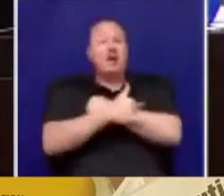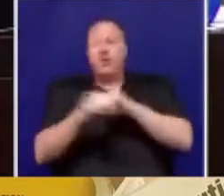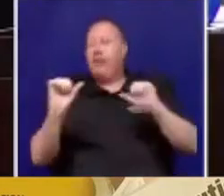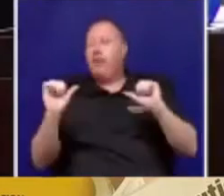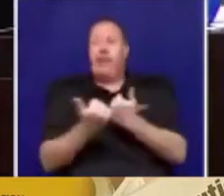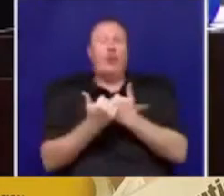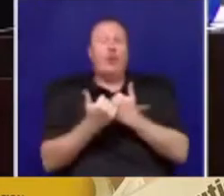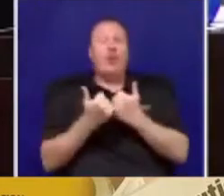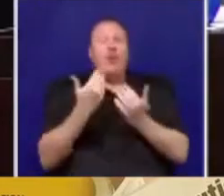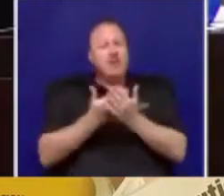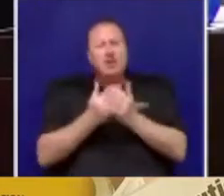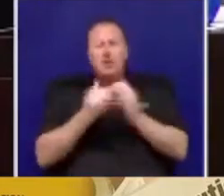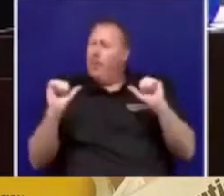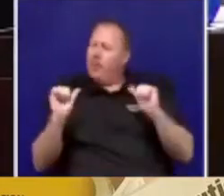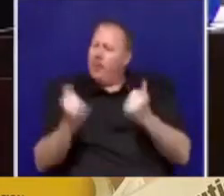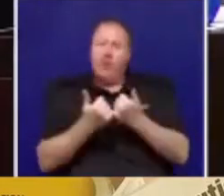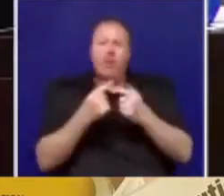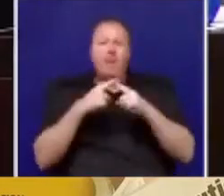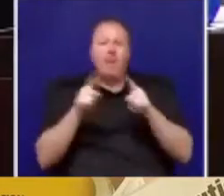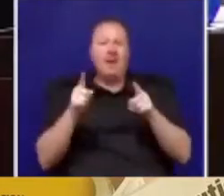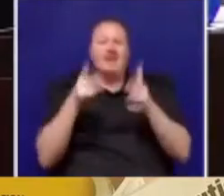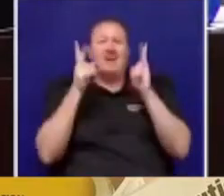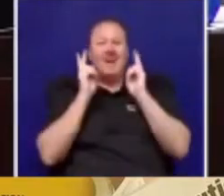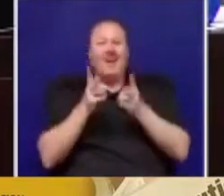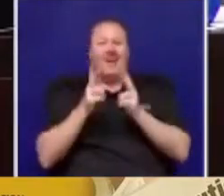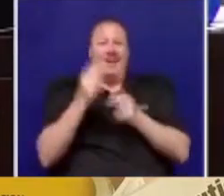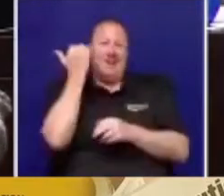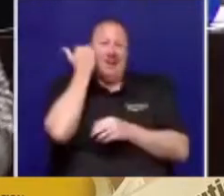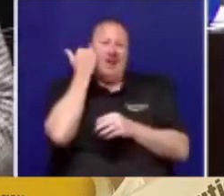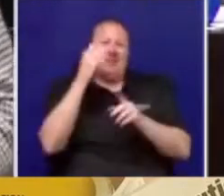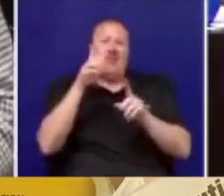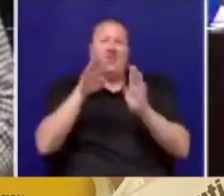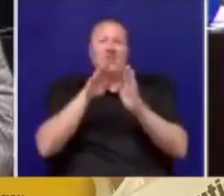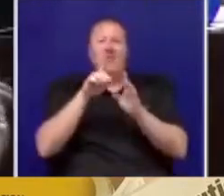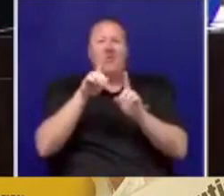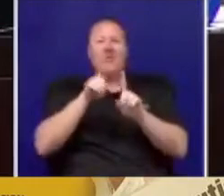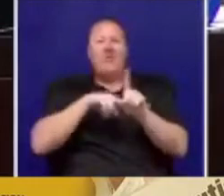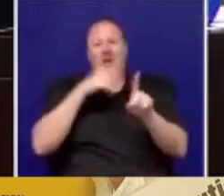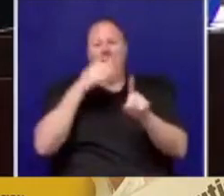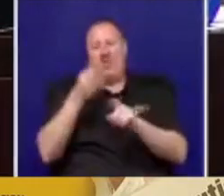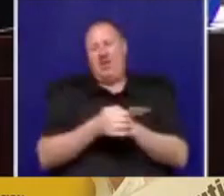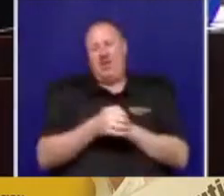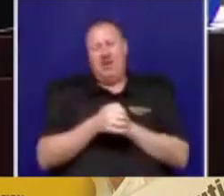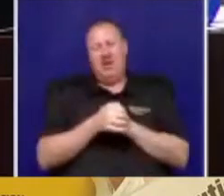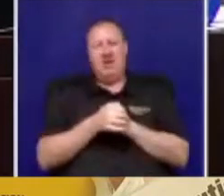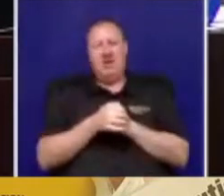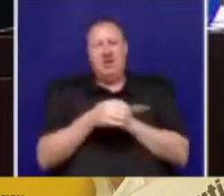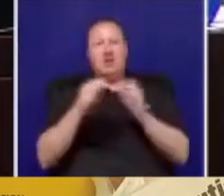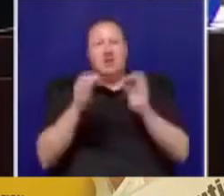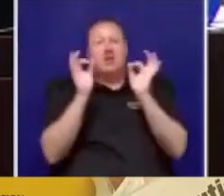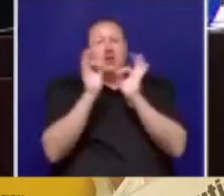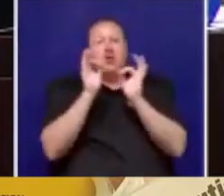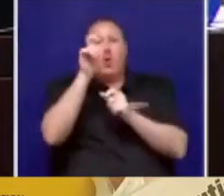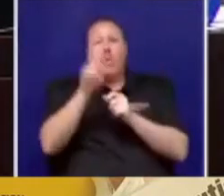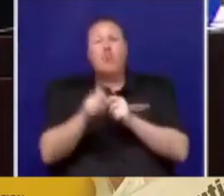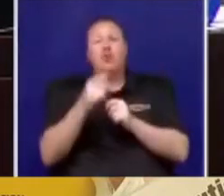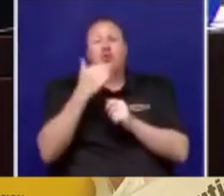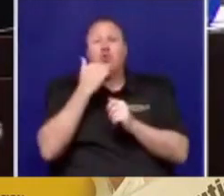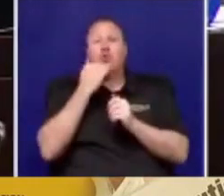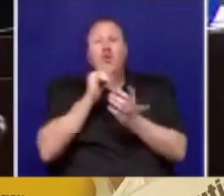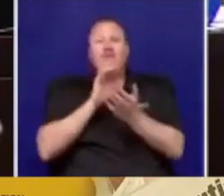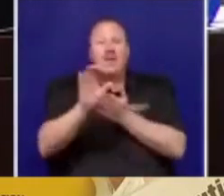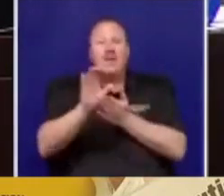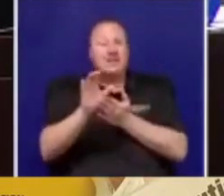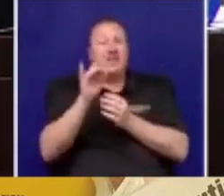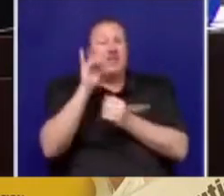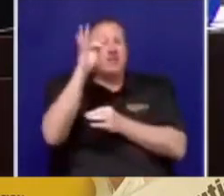great potential, but led down by a bad government. No one who is truly invested in the future of this country can